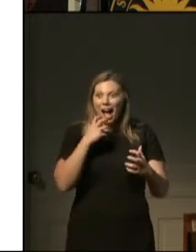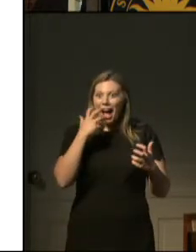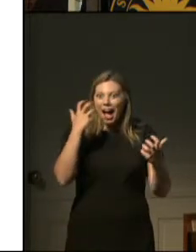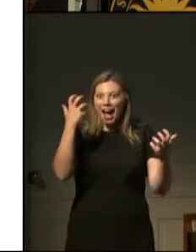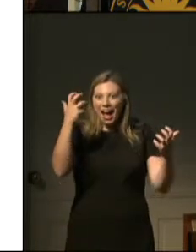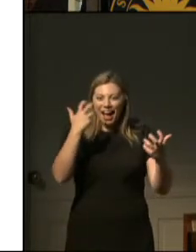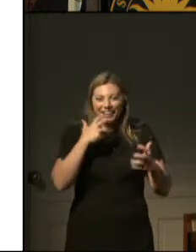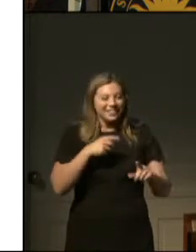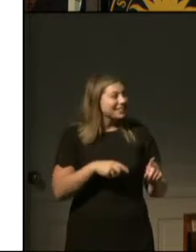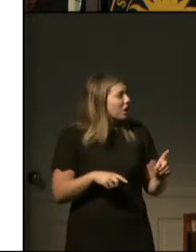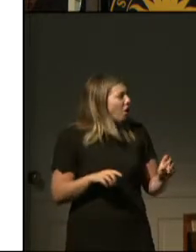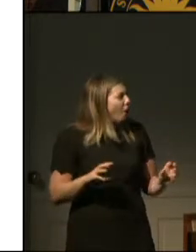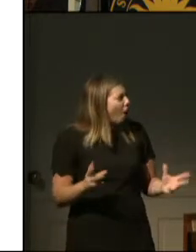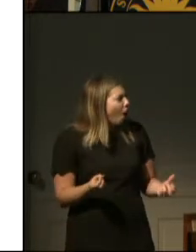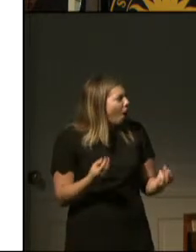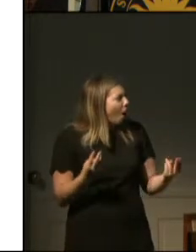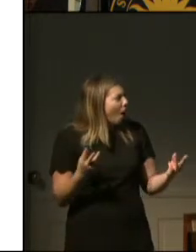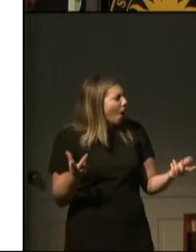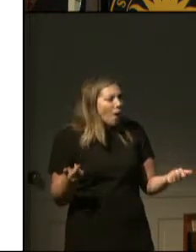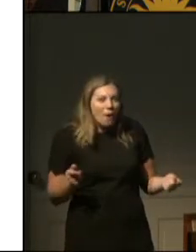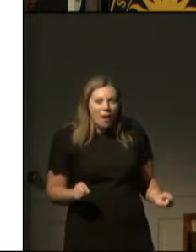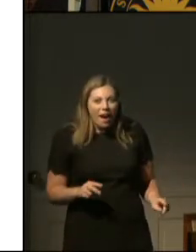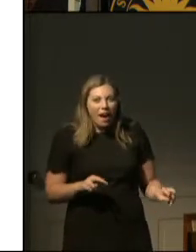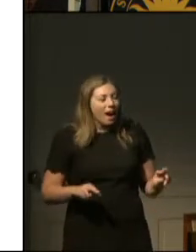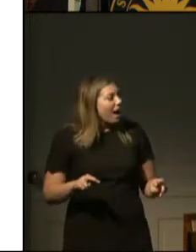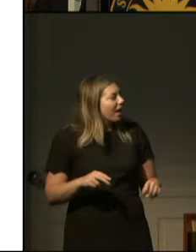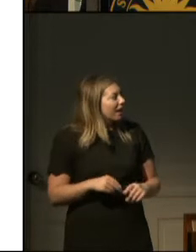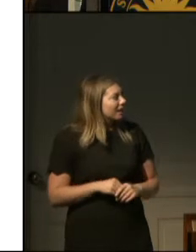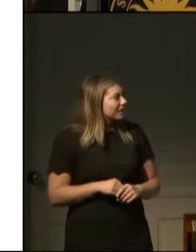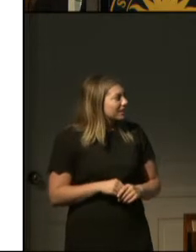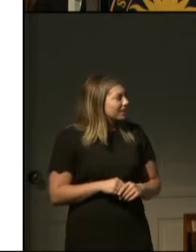Whoa! What? Nothing.